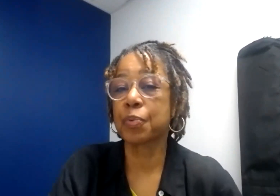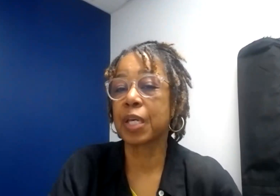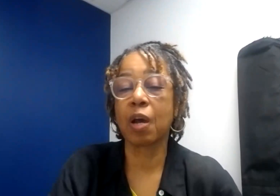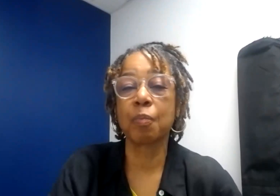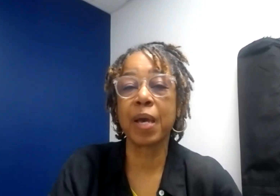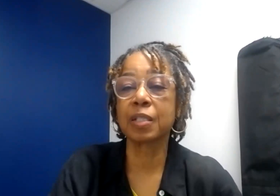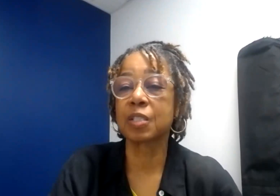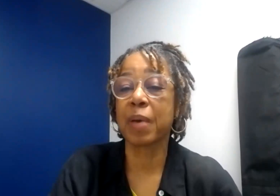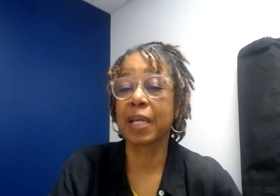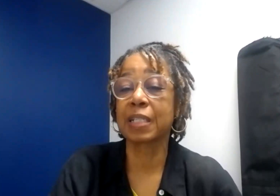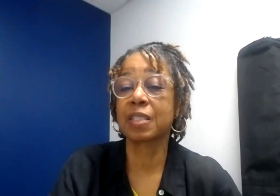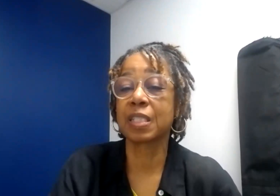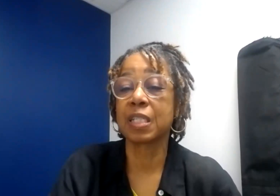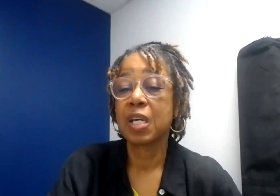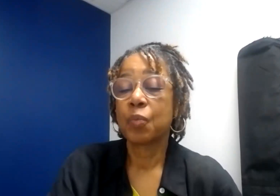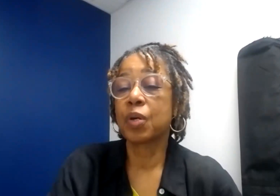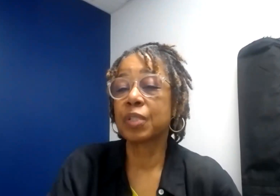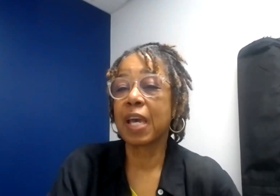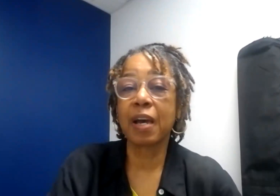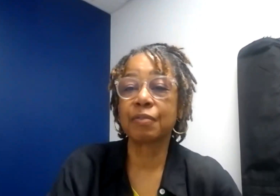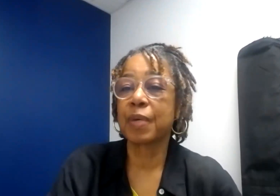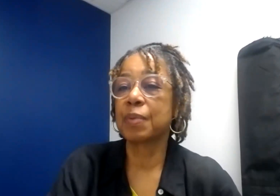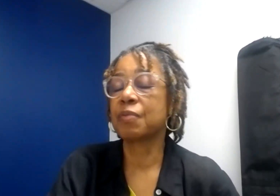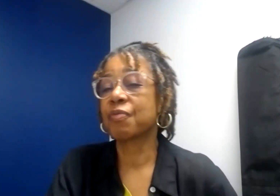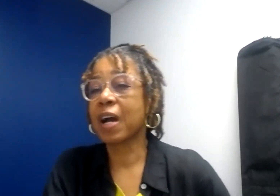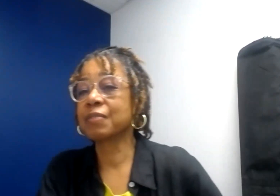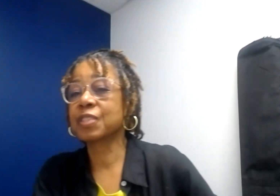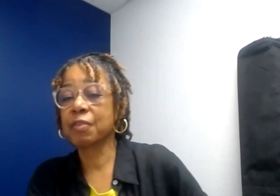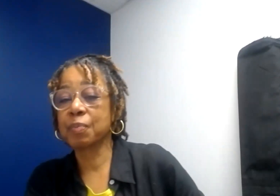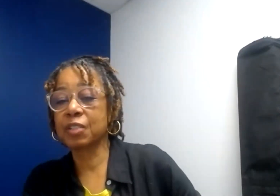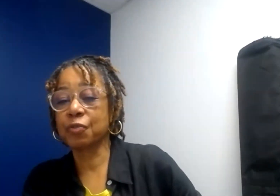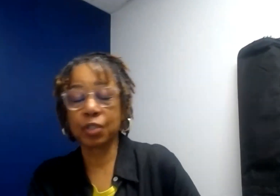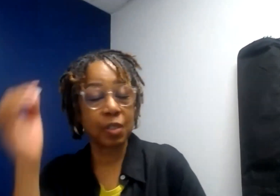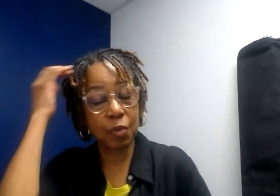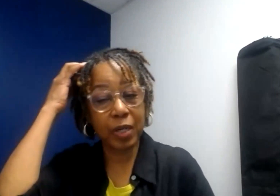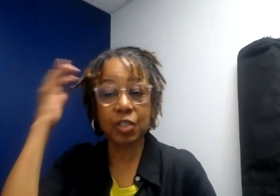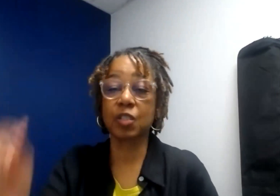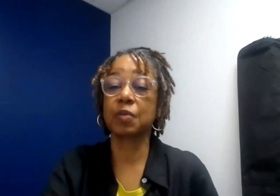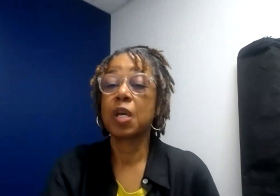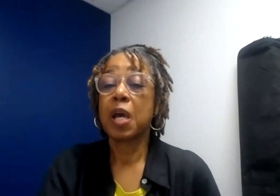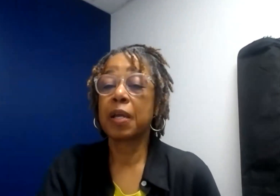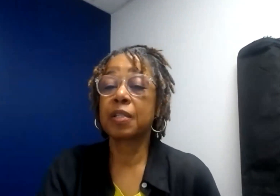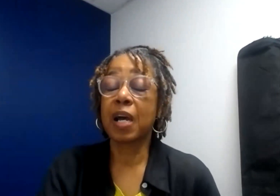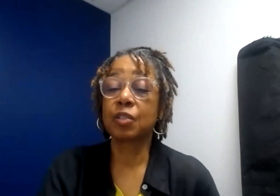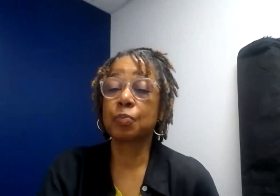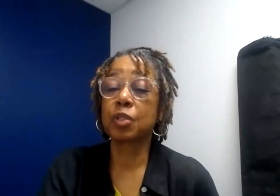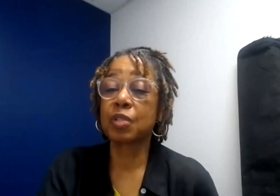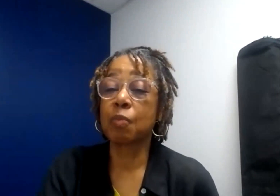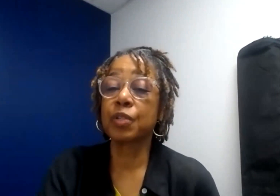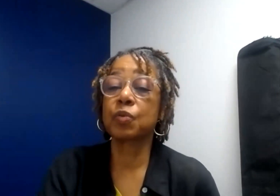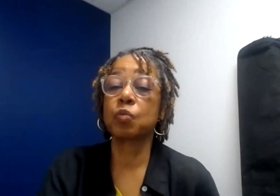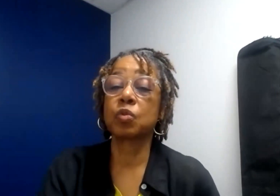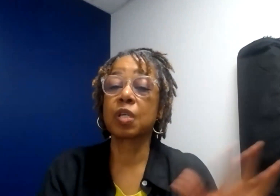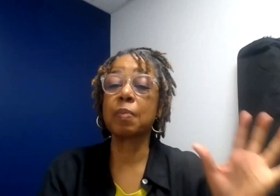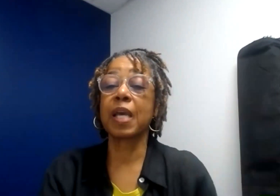But I want to bring our panelists back and see, we only have maybe 5-7 minutes for some questions. And Dr. Peluso,